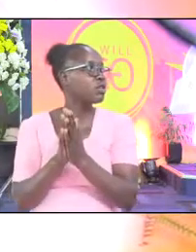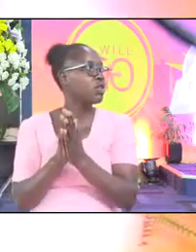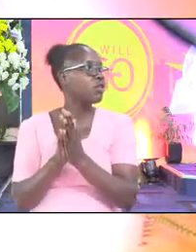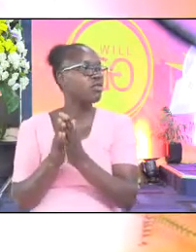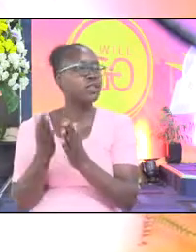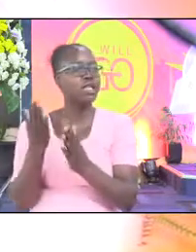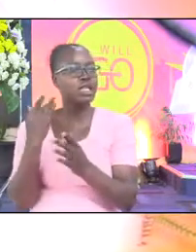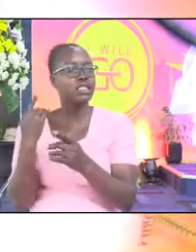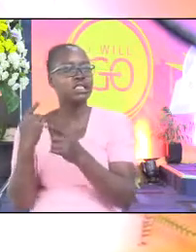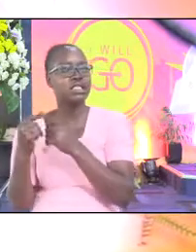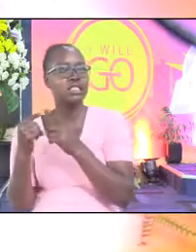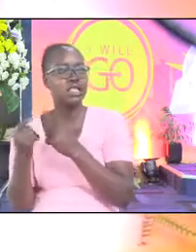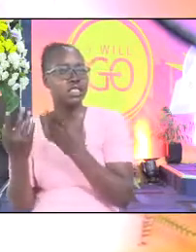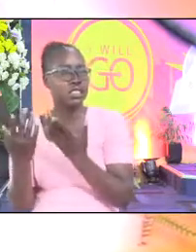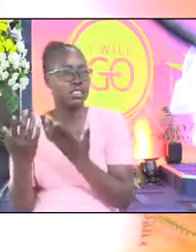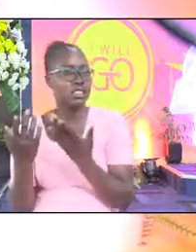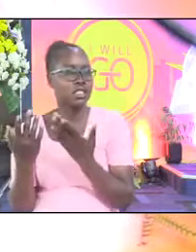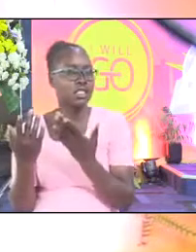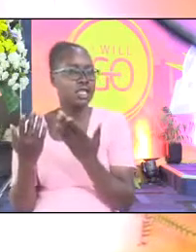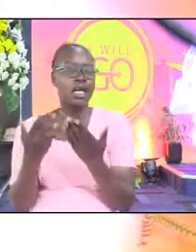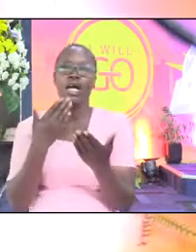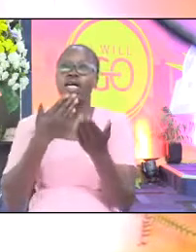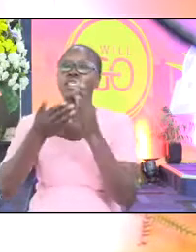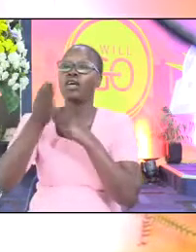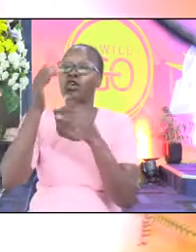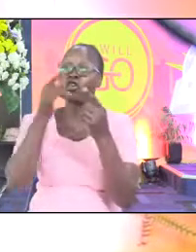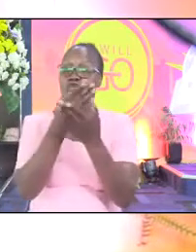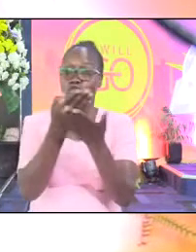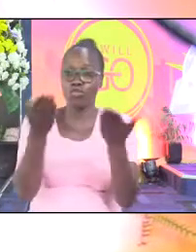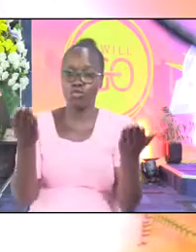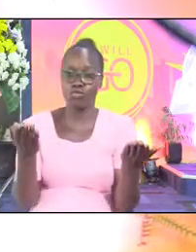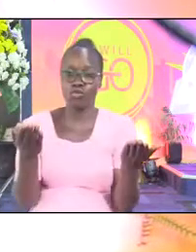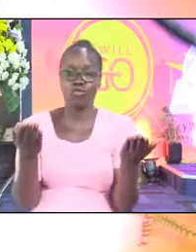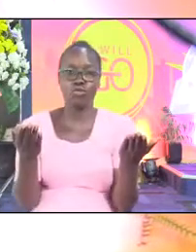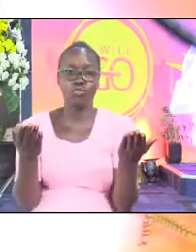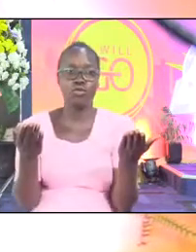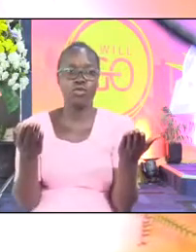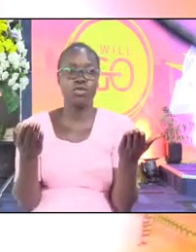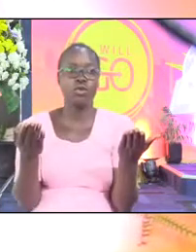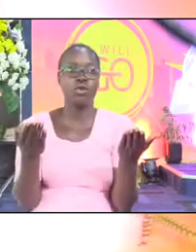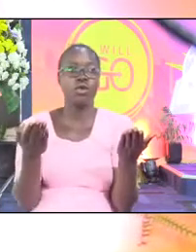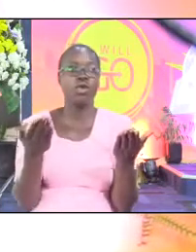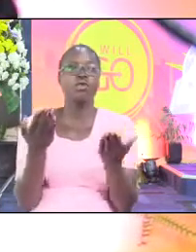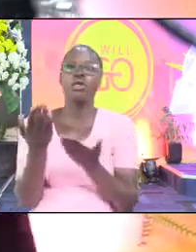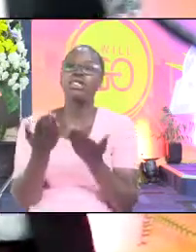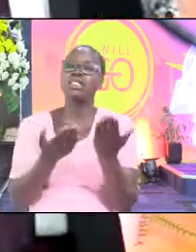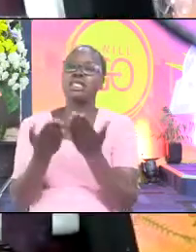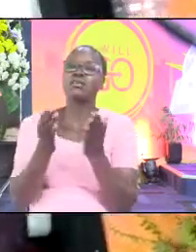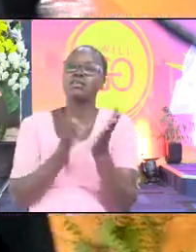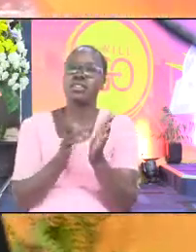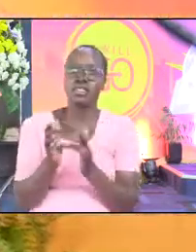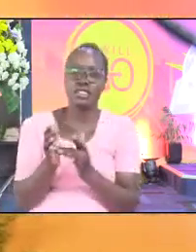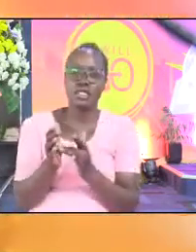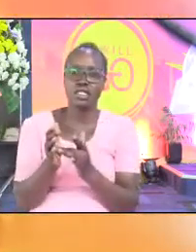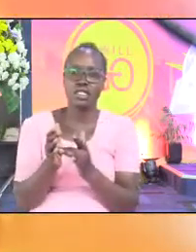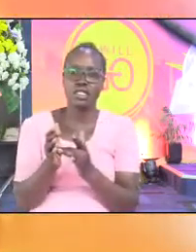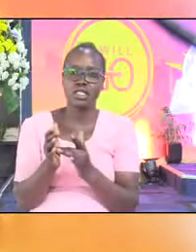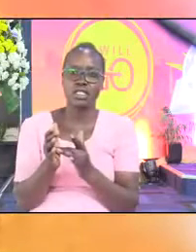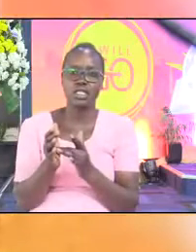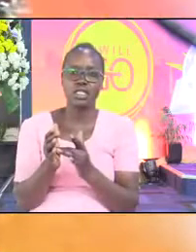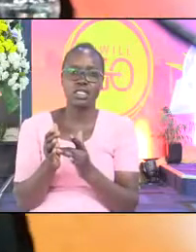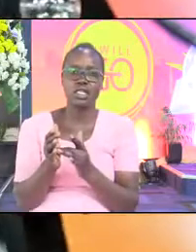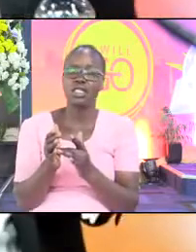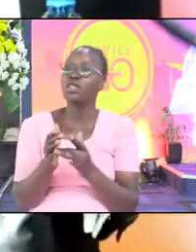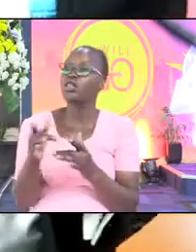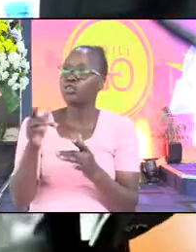was here, I thank God for you. But go and serve Jesus. You ain't heavy,